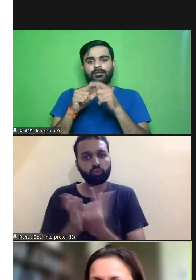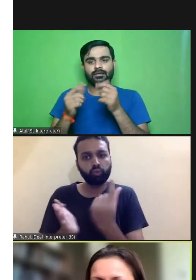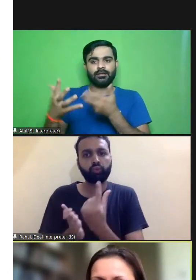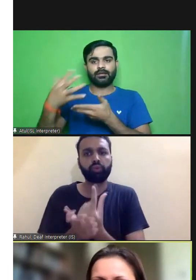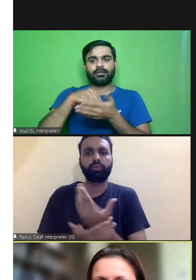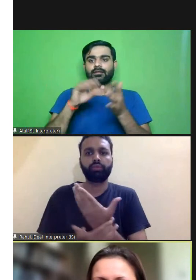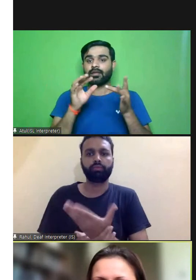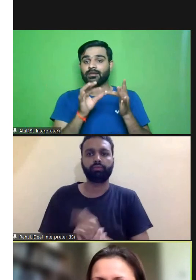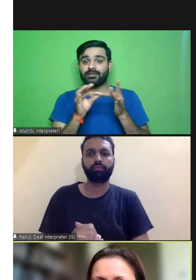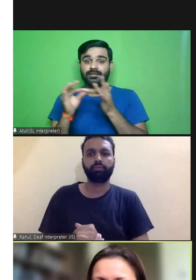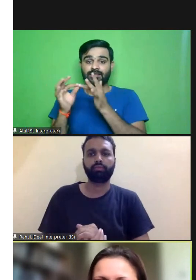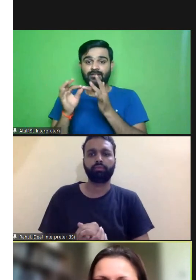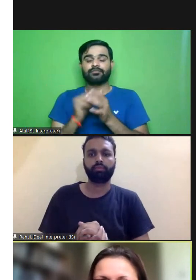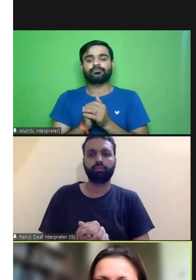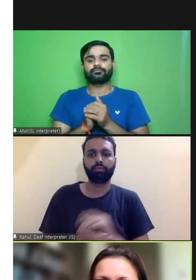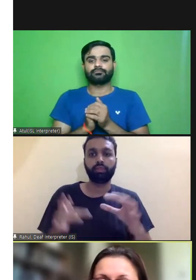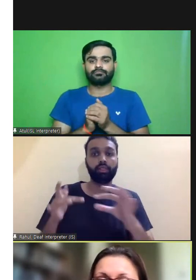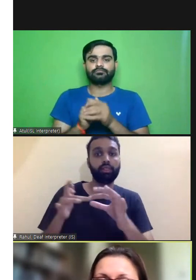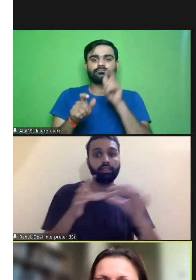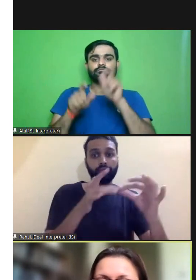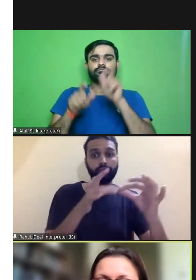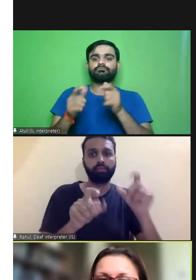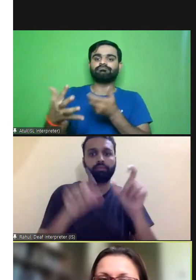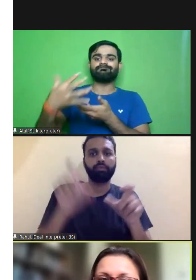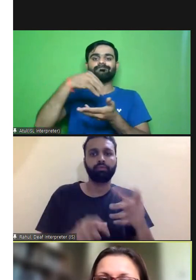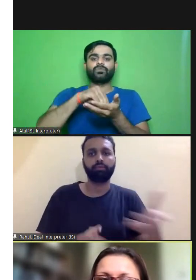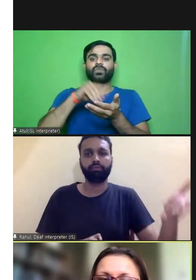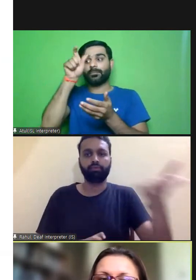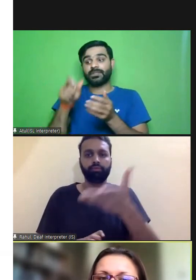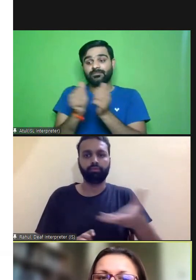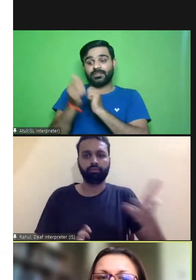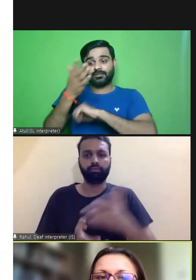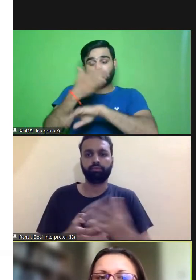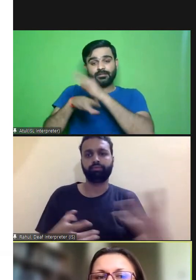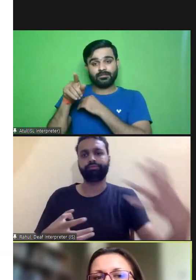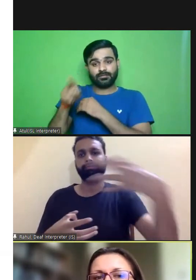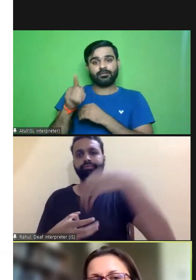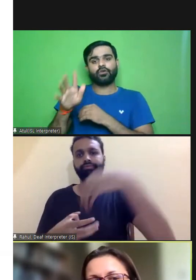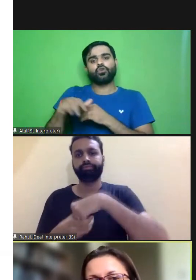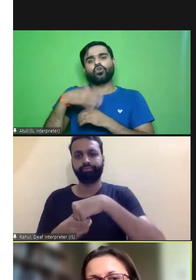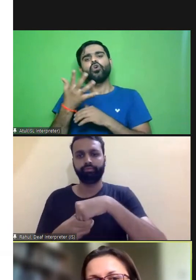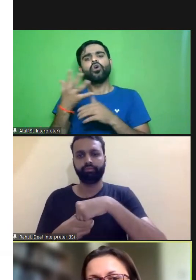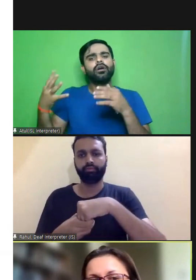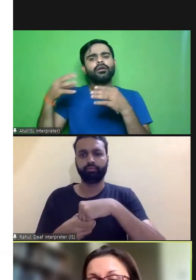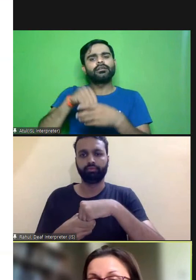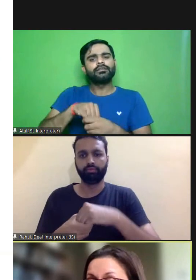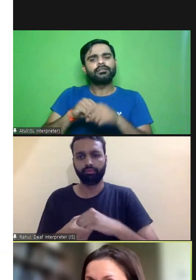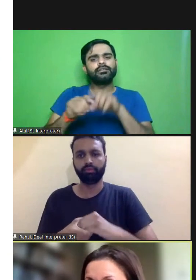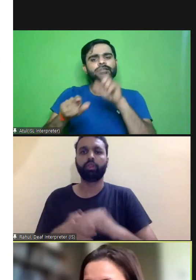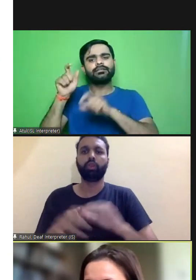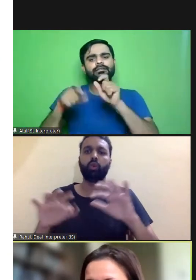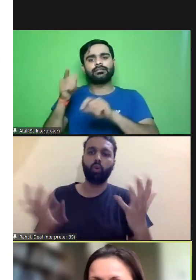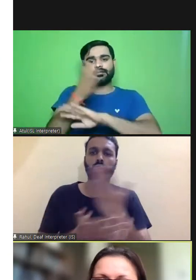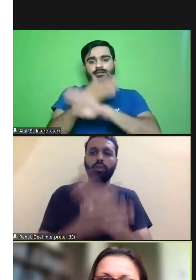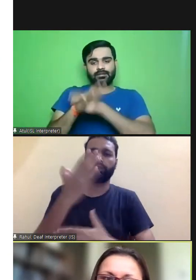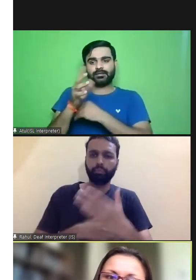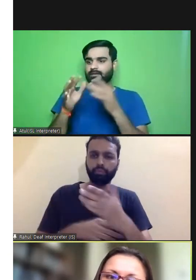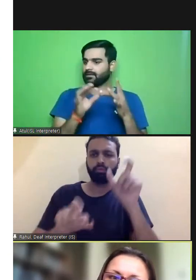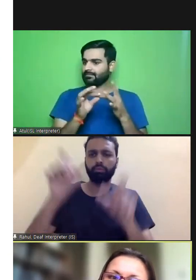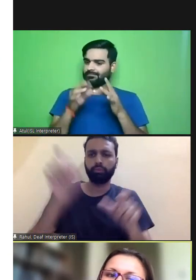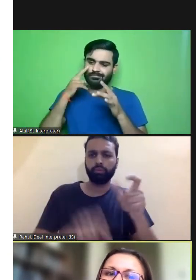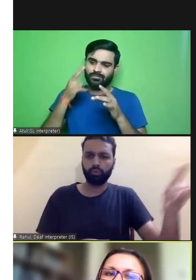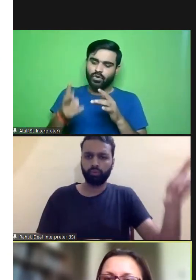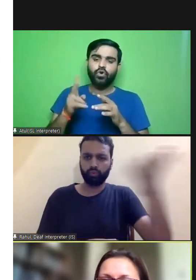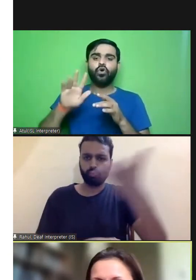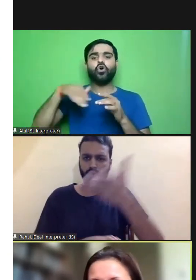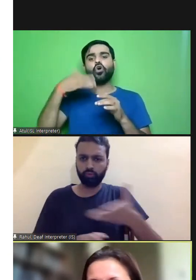specific survey that was collected for persons with disability and include indicators that are disability-specific and indicators that